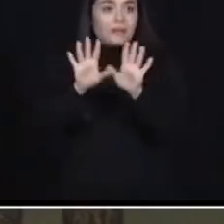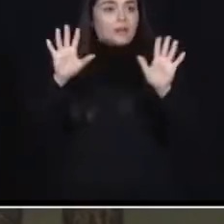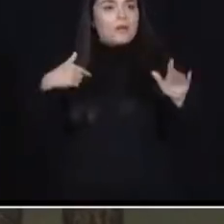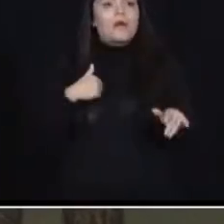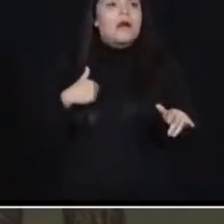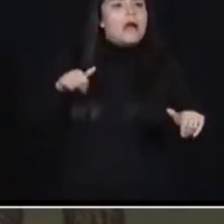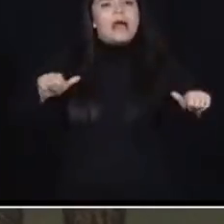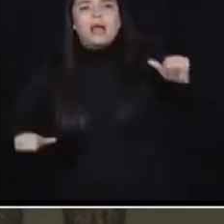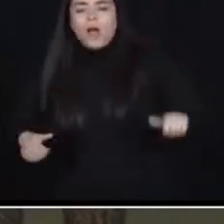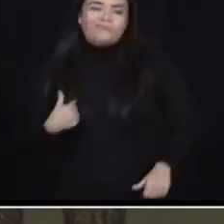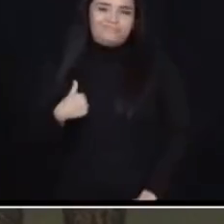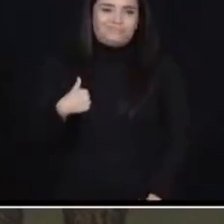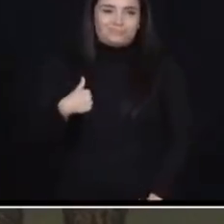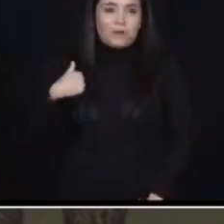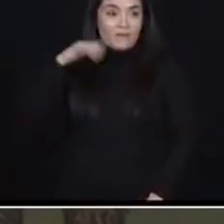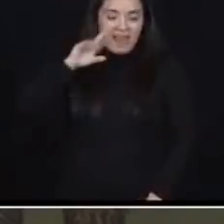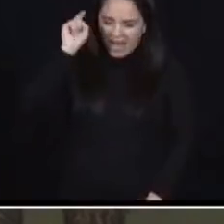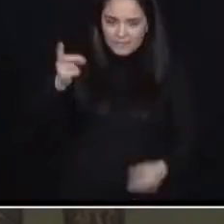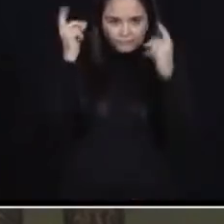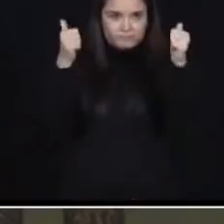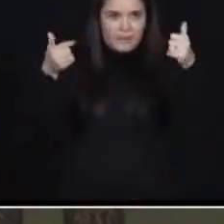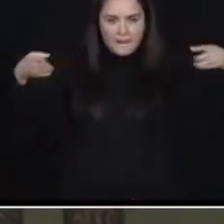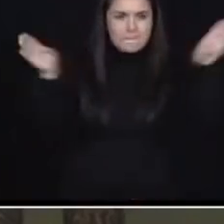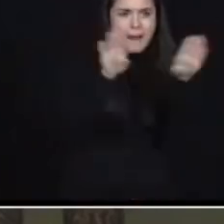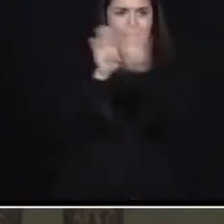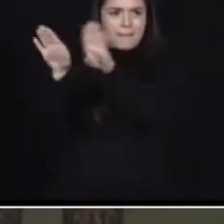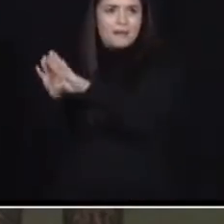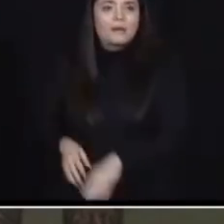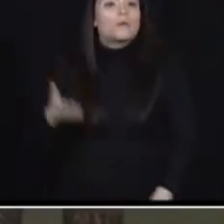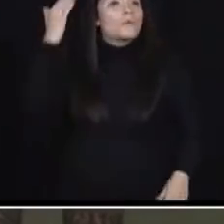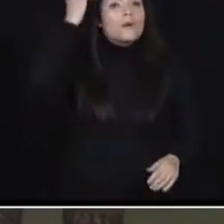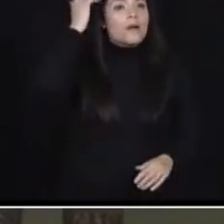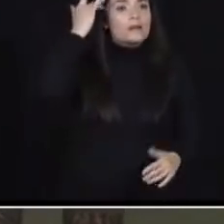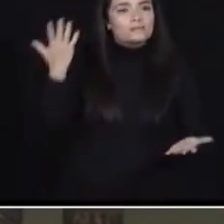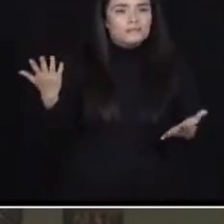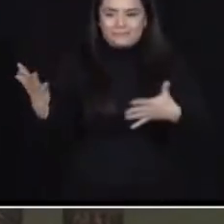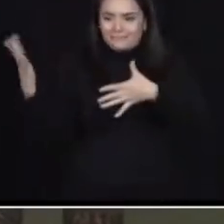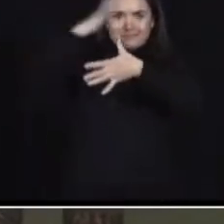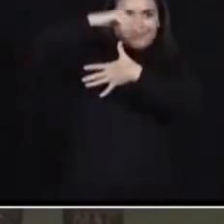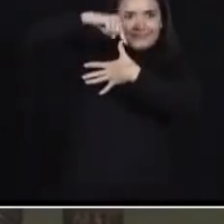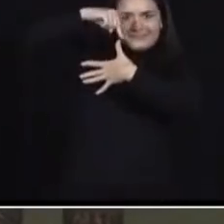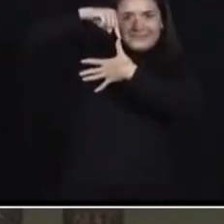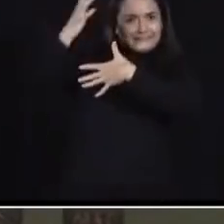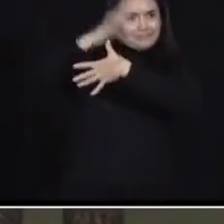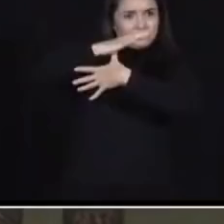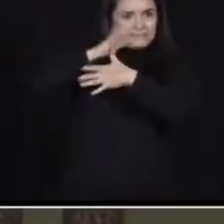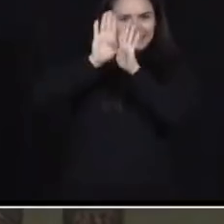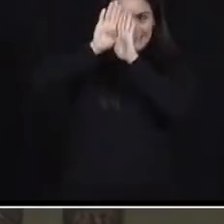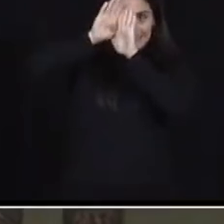have to go further, because our number one priority right now, it's getting these numbers down.